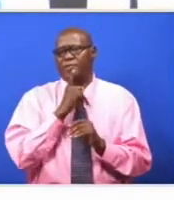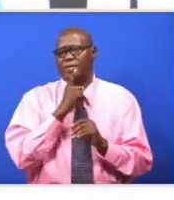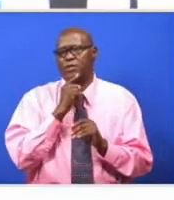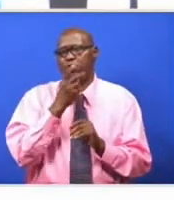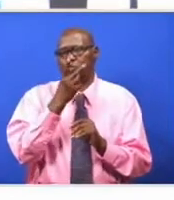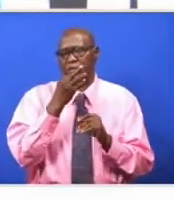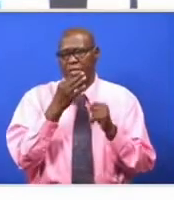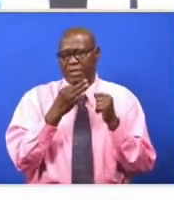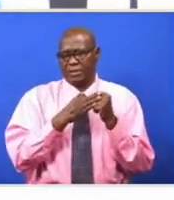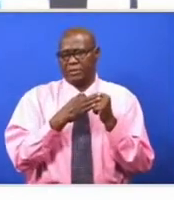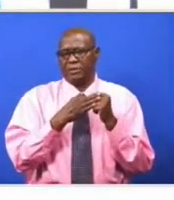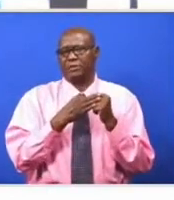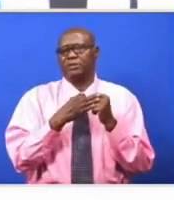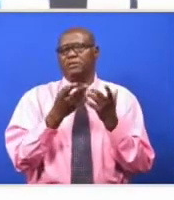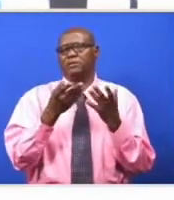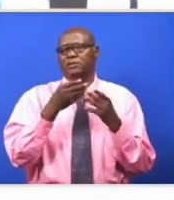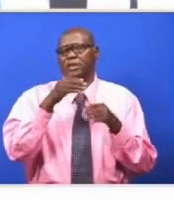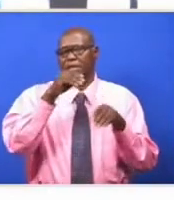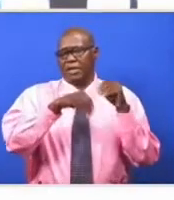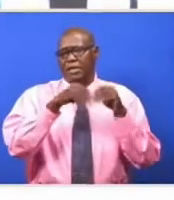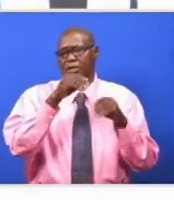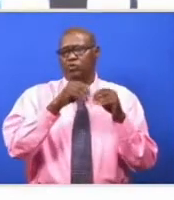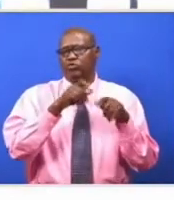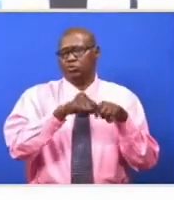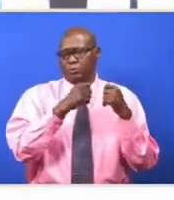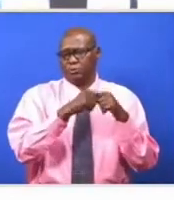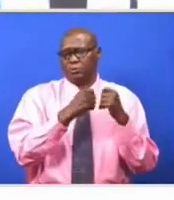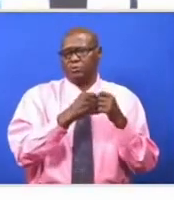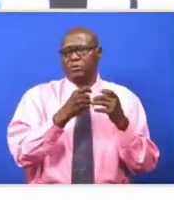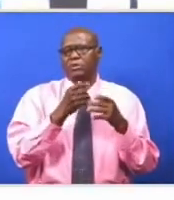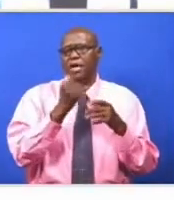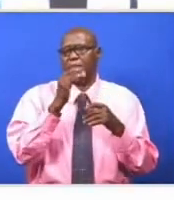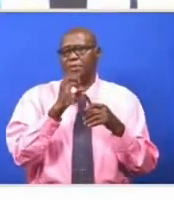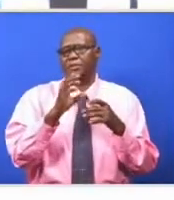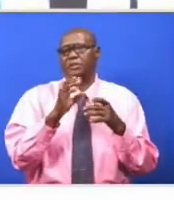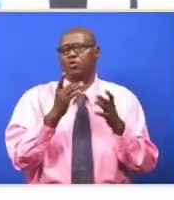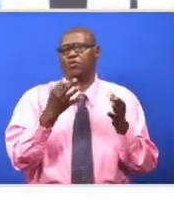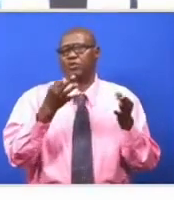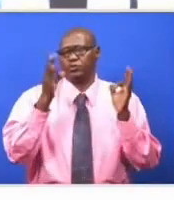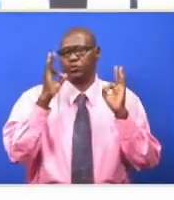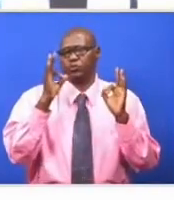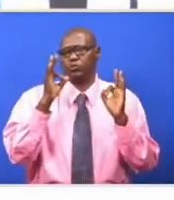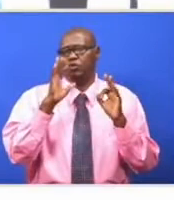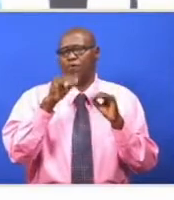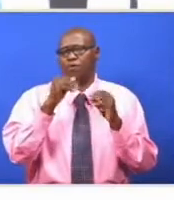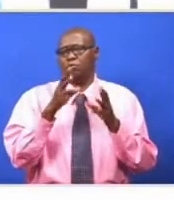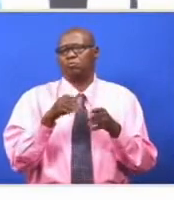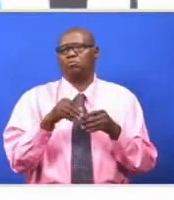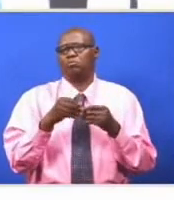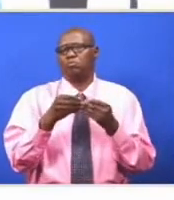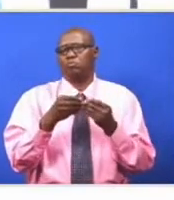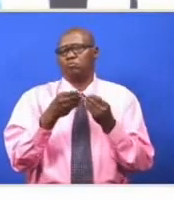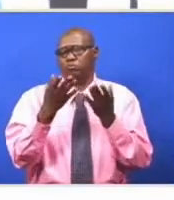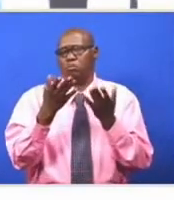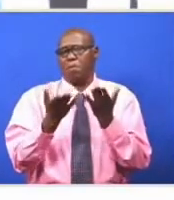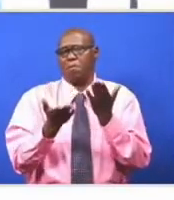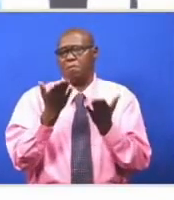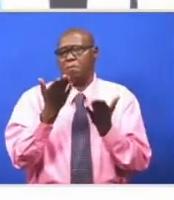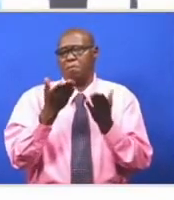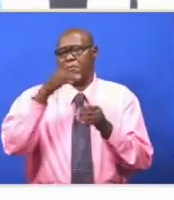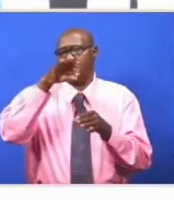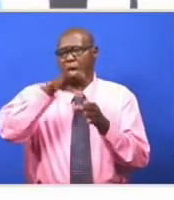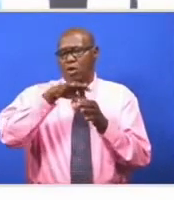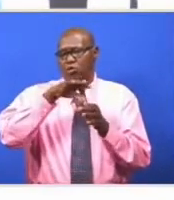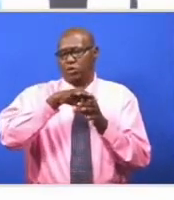28 incidents of election malpractices by IEBC officials that ranged from issuance of more ballot papers to voters